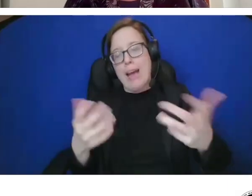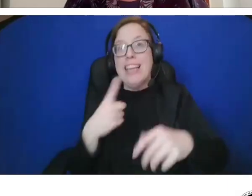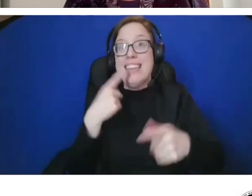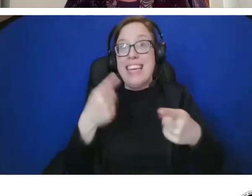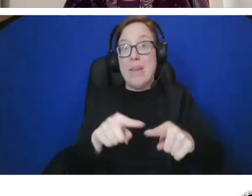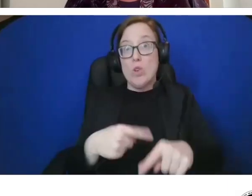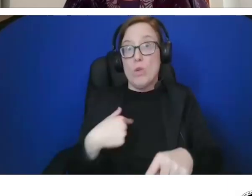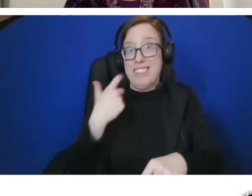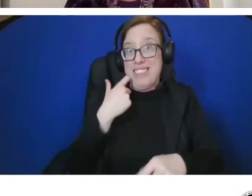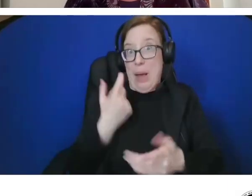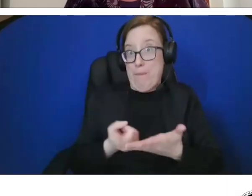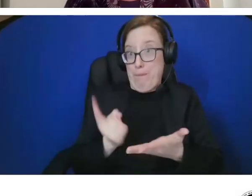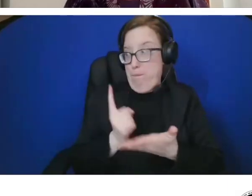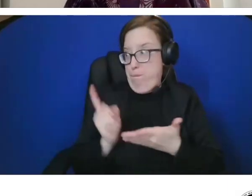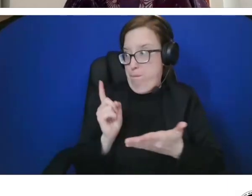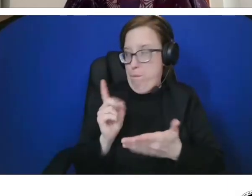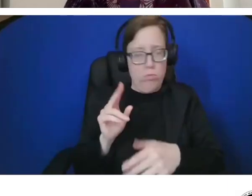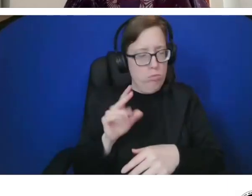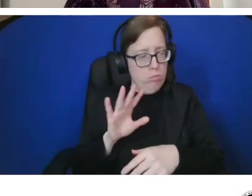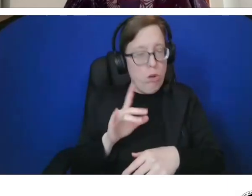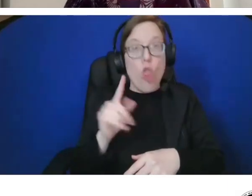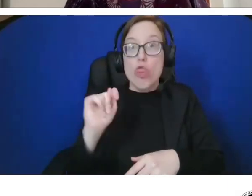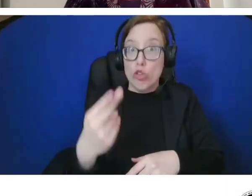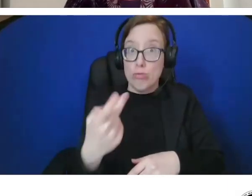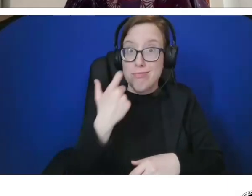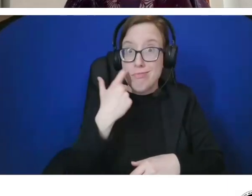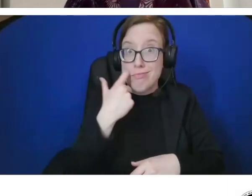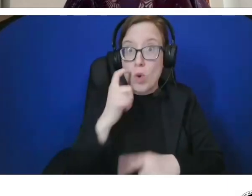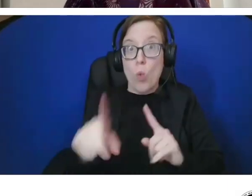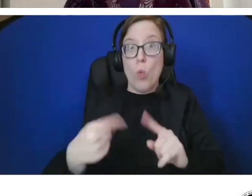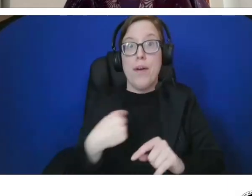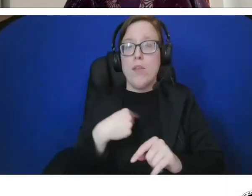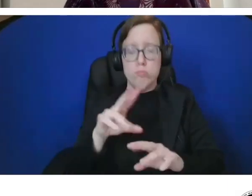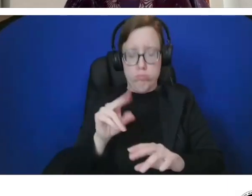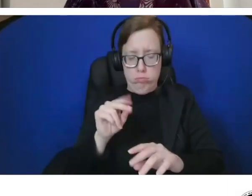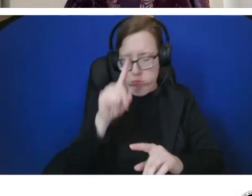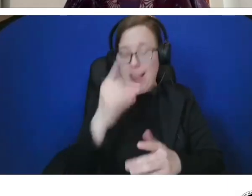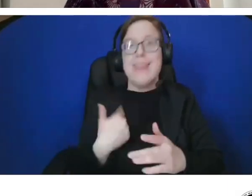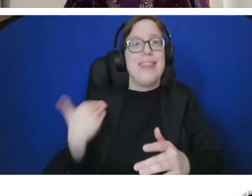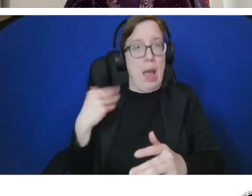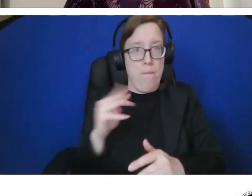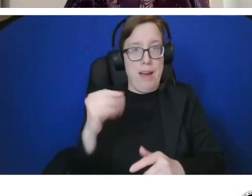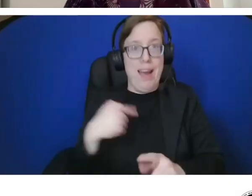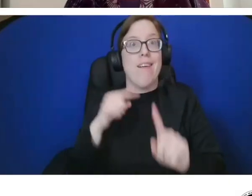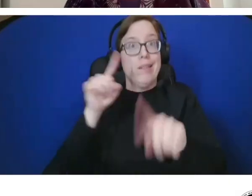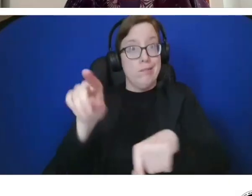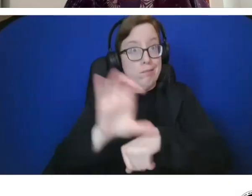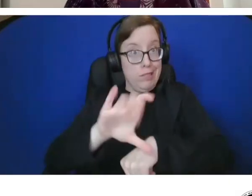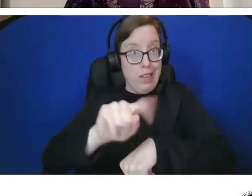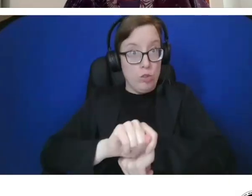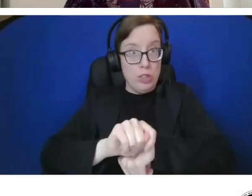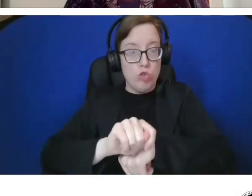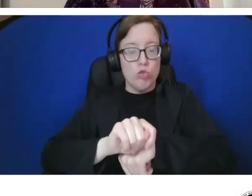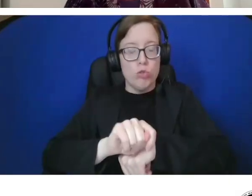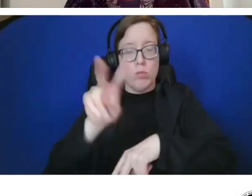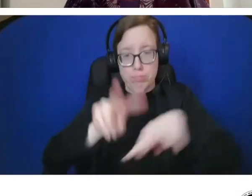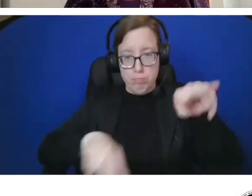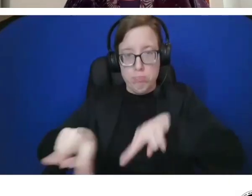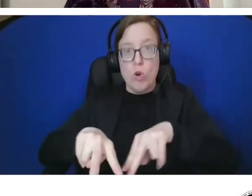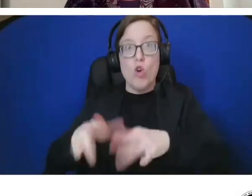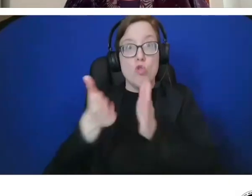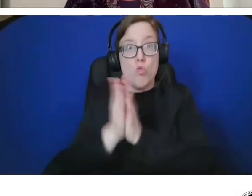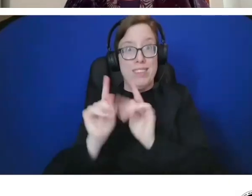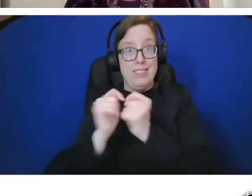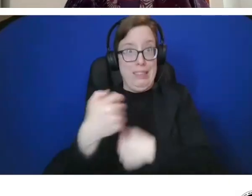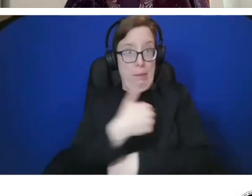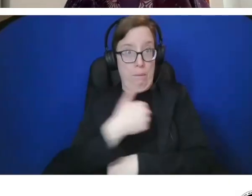just this happened to me this past week, actually Thursday, when I was, no, last Monday, when I was out on a consultation. One of the